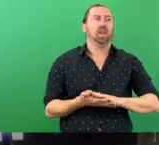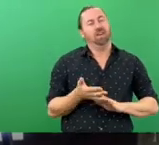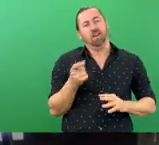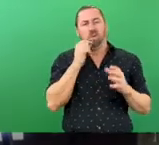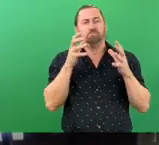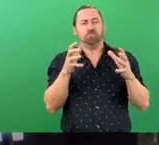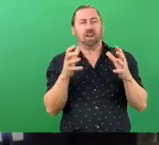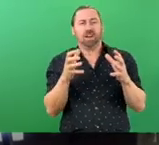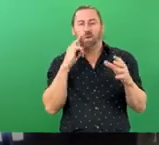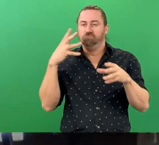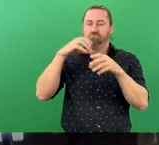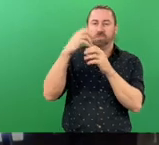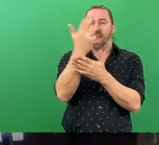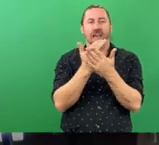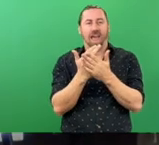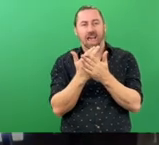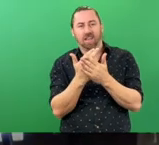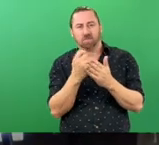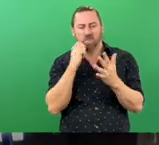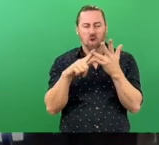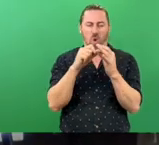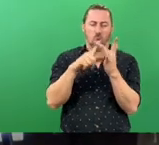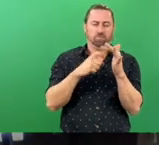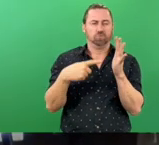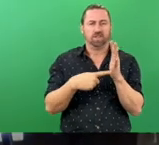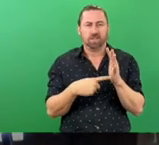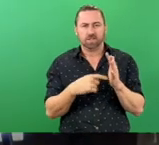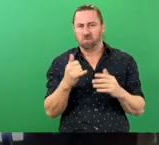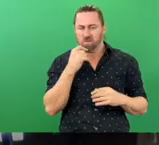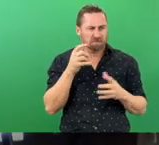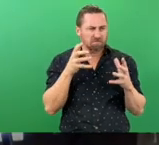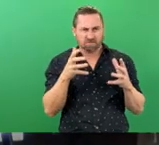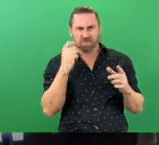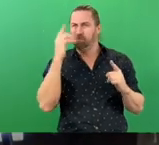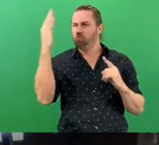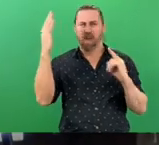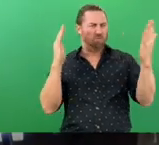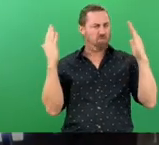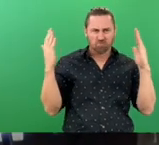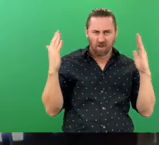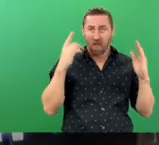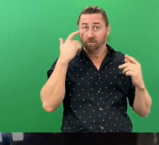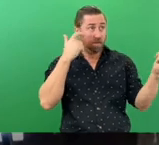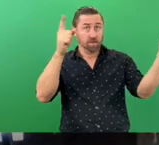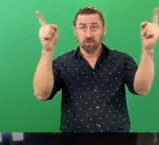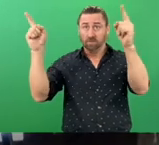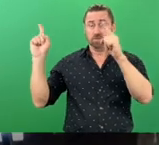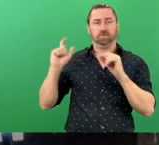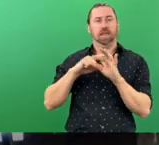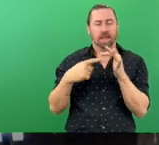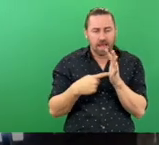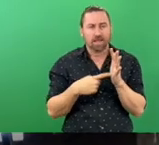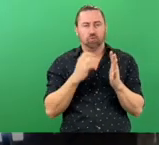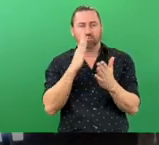strange objects in the history of art and in artist studios. They're fairly ubiquitous. You find mirrors everywhere, and yet they are